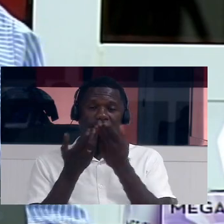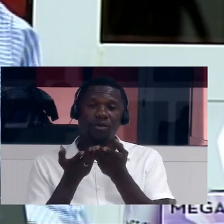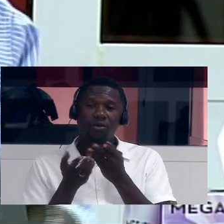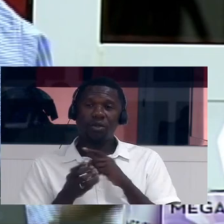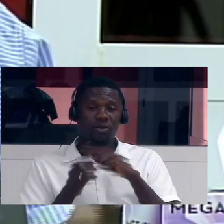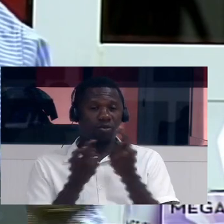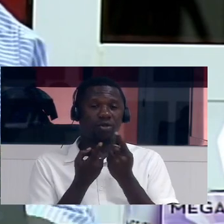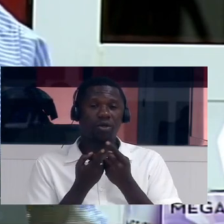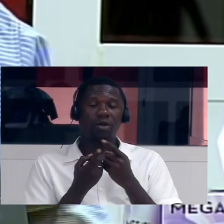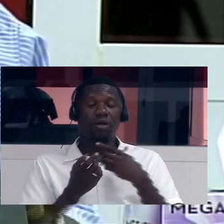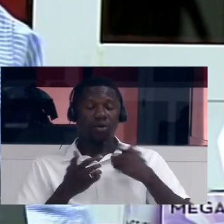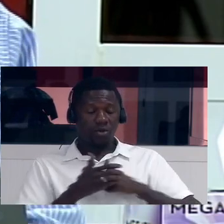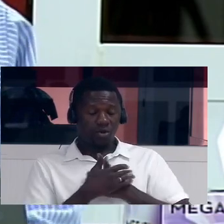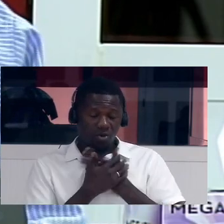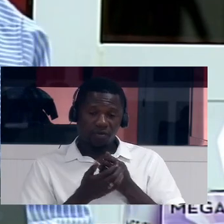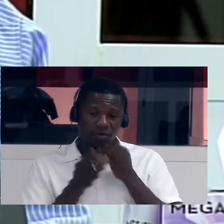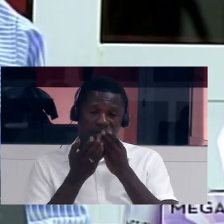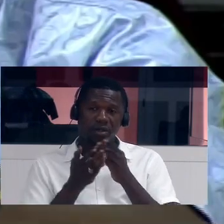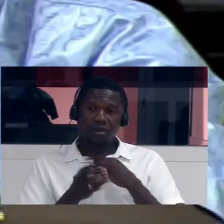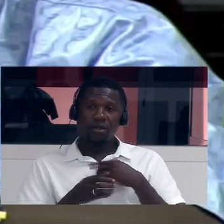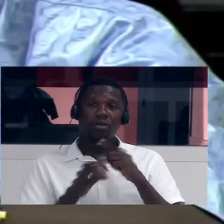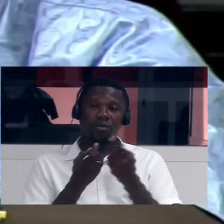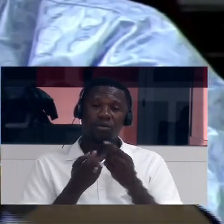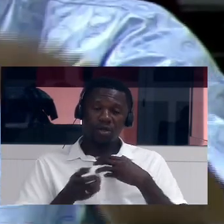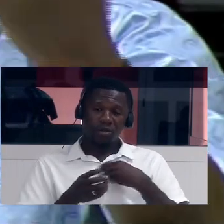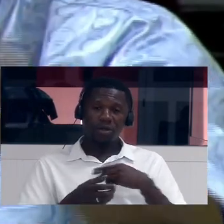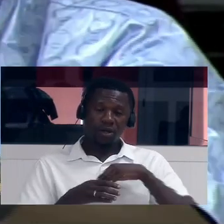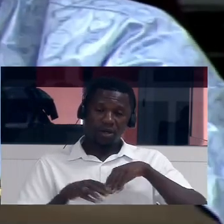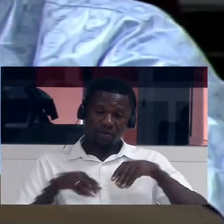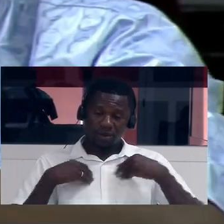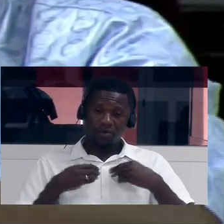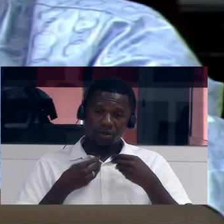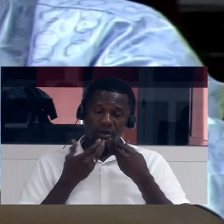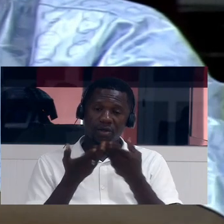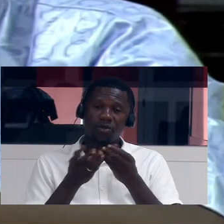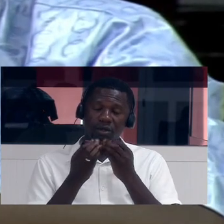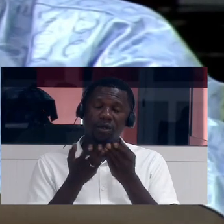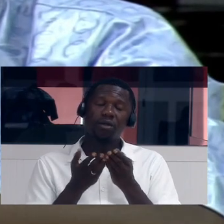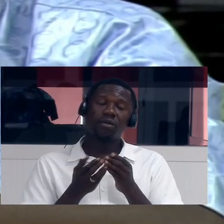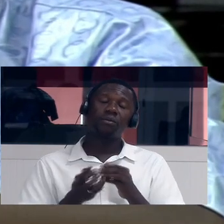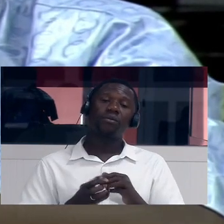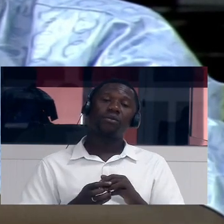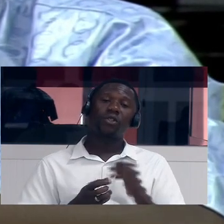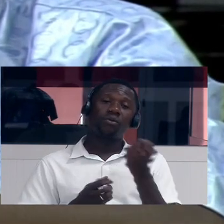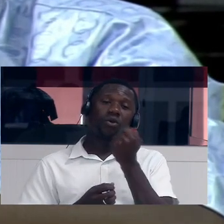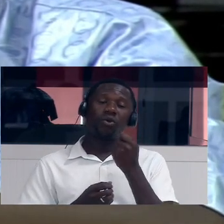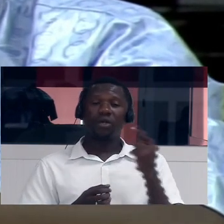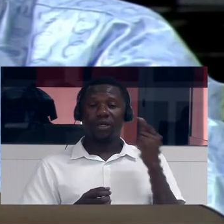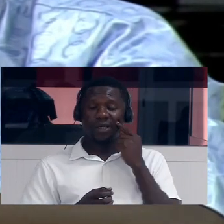say, but I'm waiting for you to allow me to say it. Go ahead. Because on the day of the demonstration